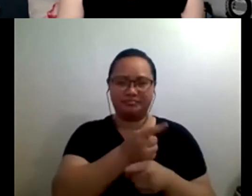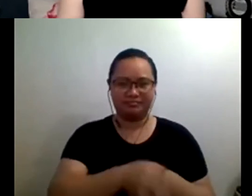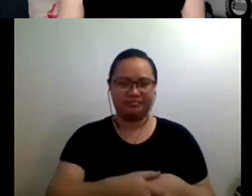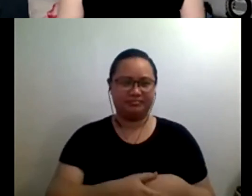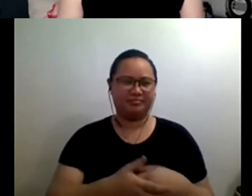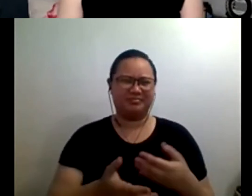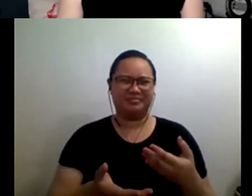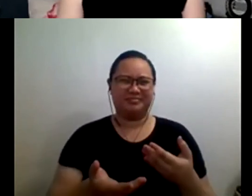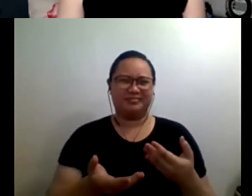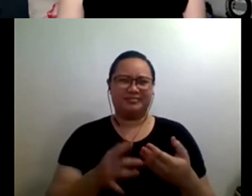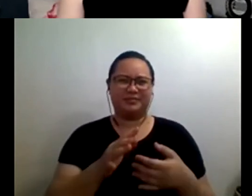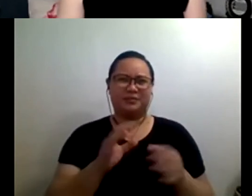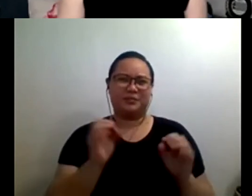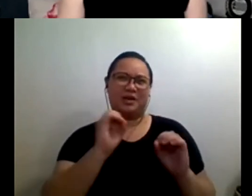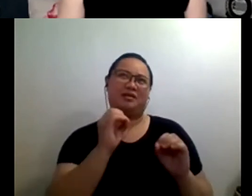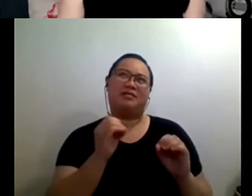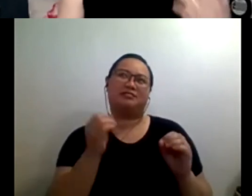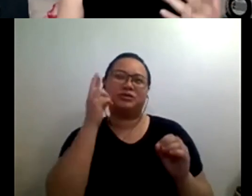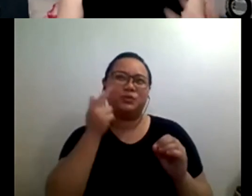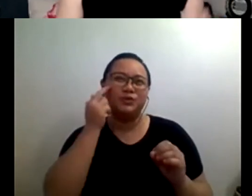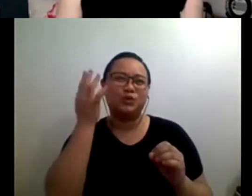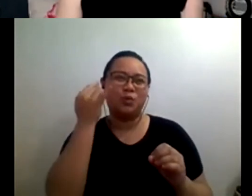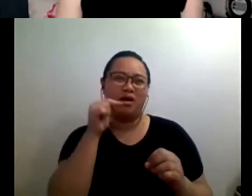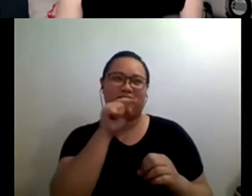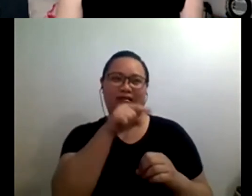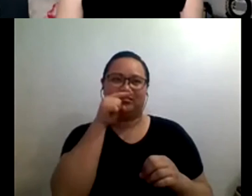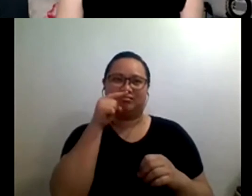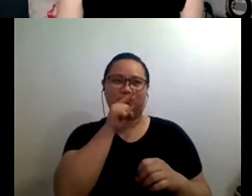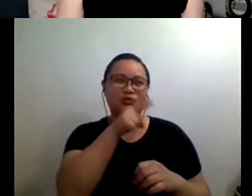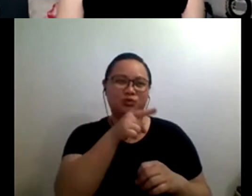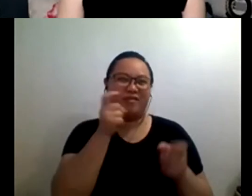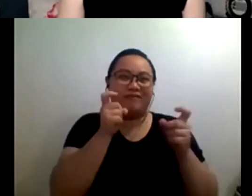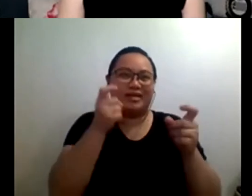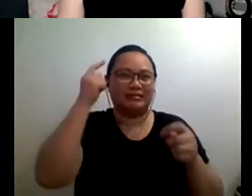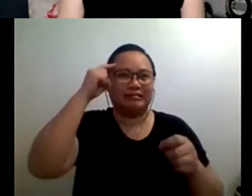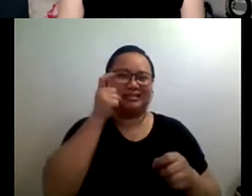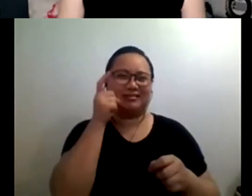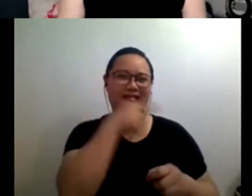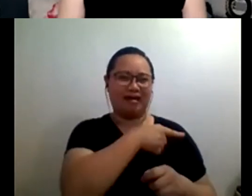given me reason to think that he's really lying or she's lying.